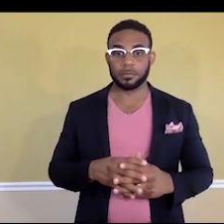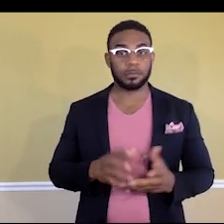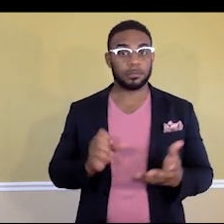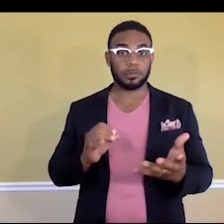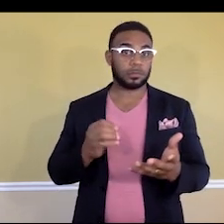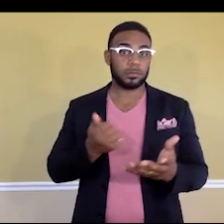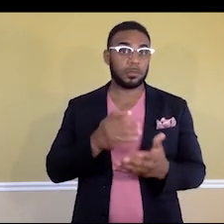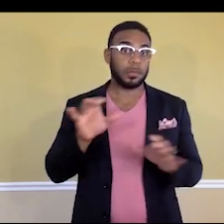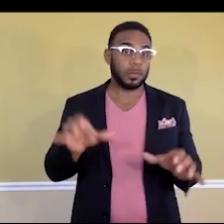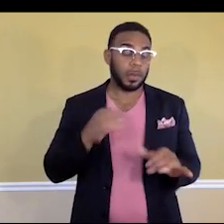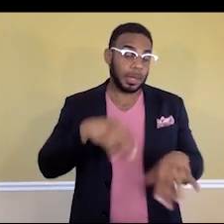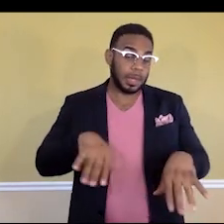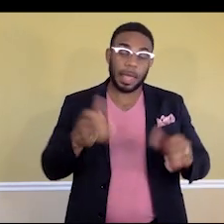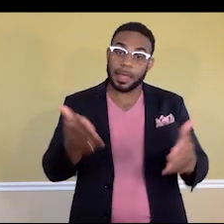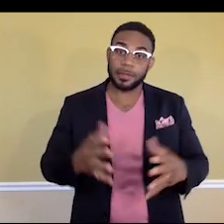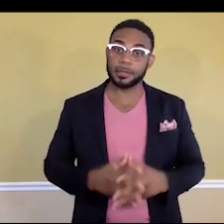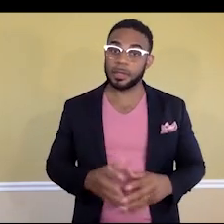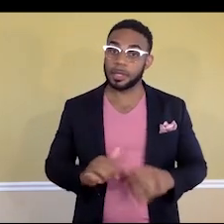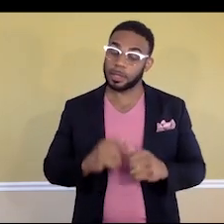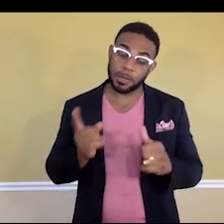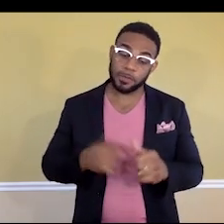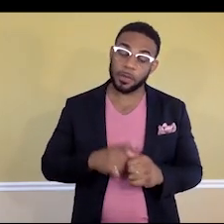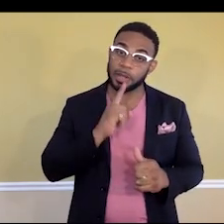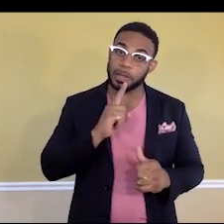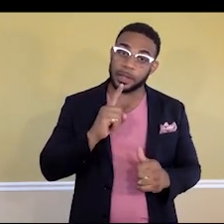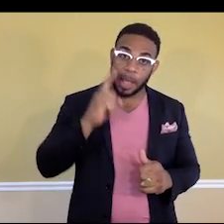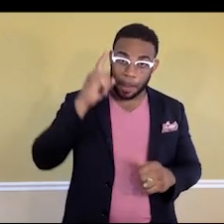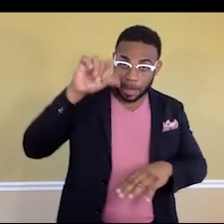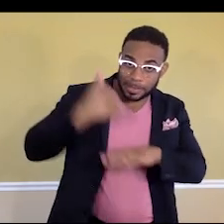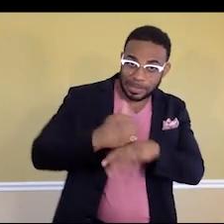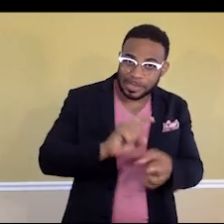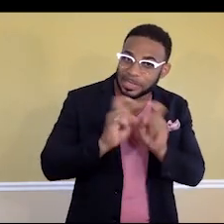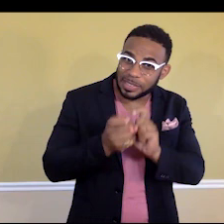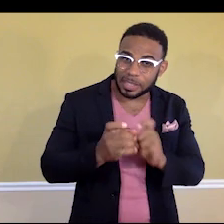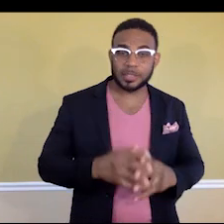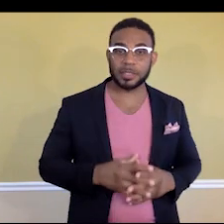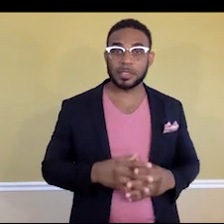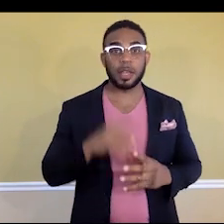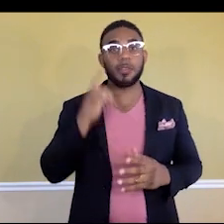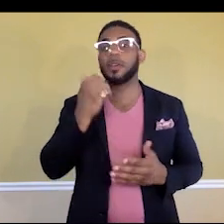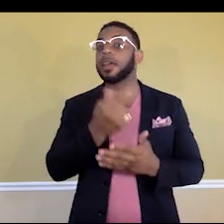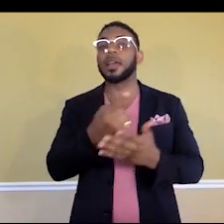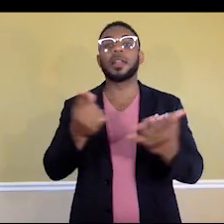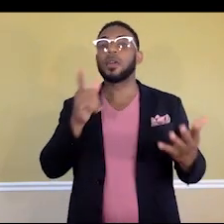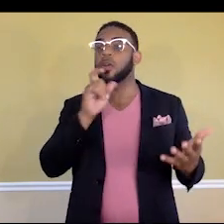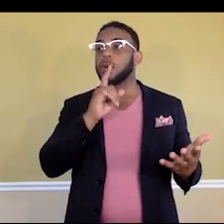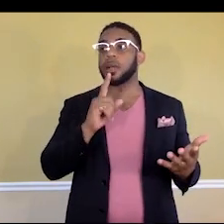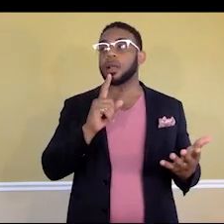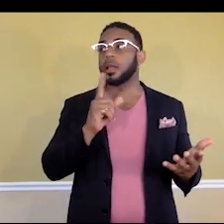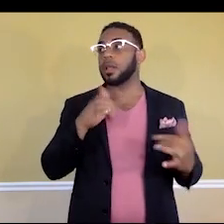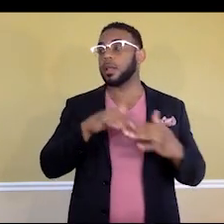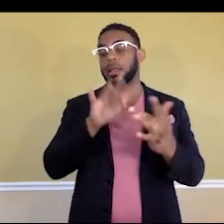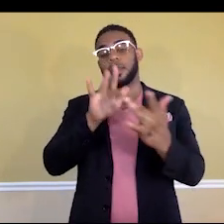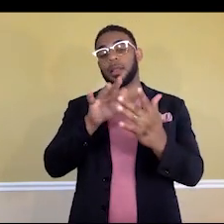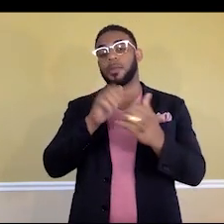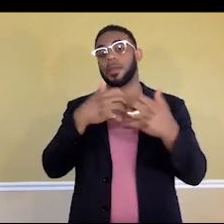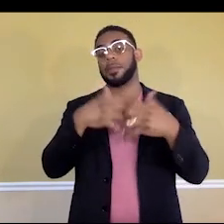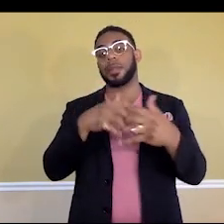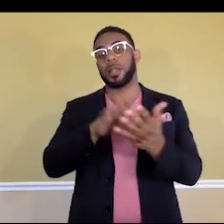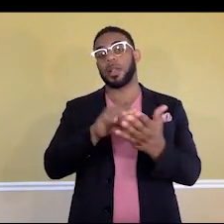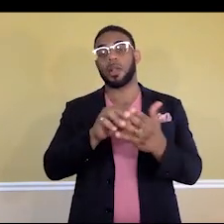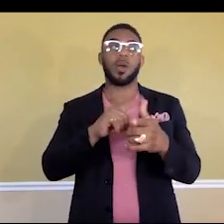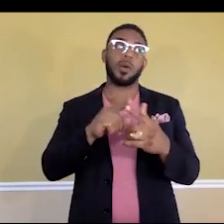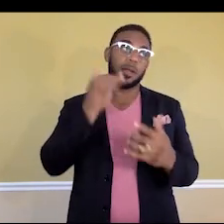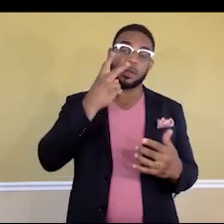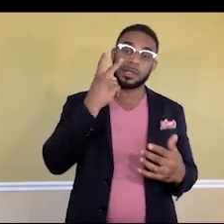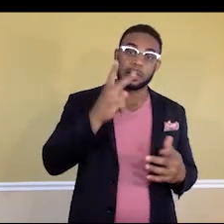So a couple actions we can take here, and the first is a mindset change. For anyone who is coming in contact with machine learning, or